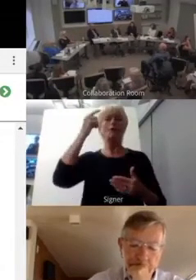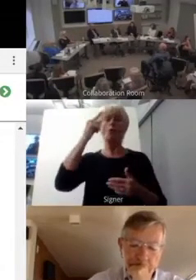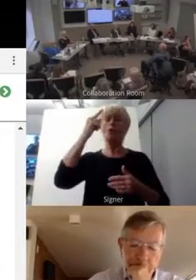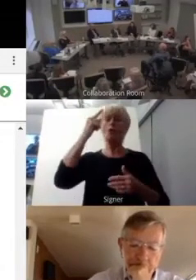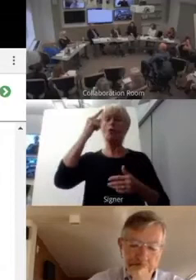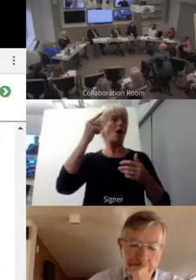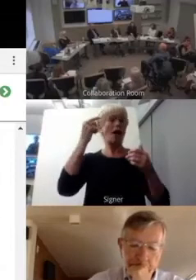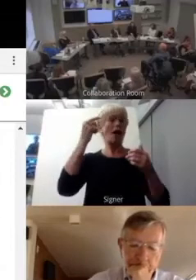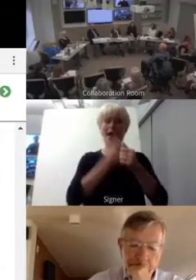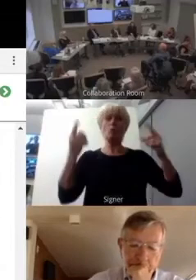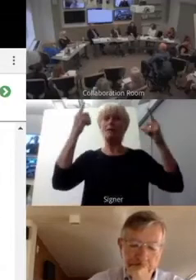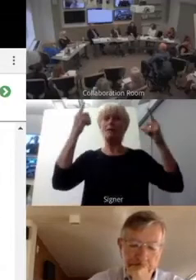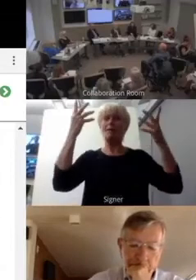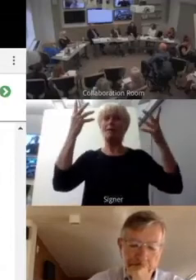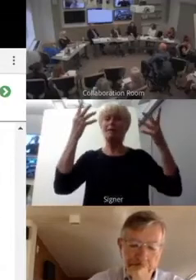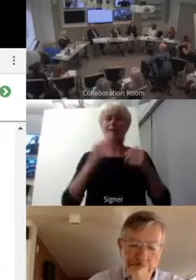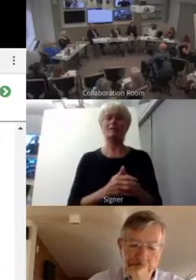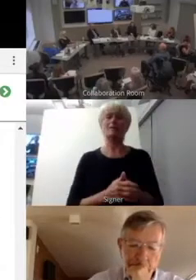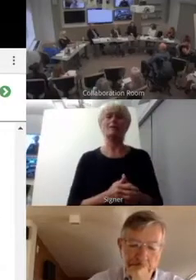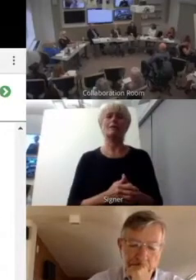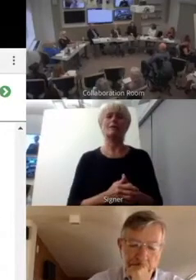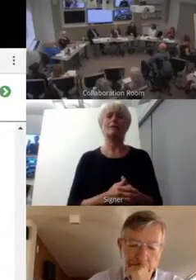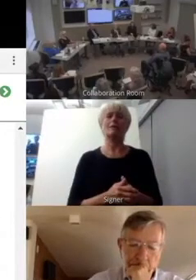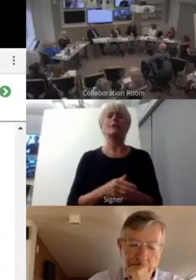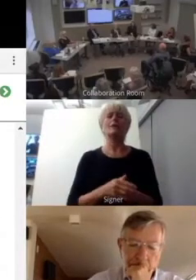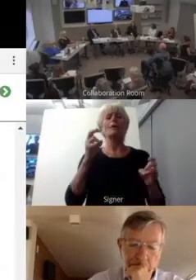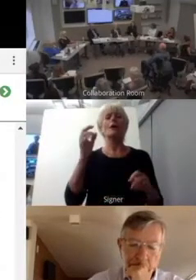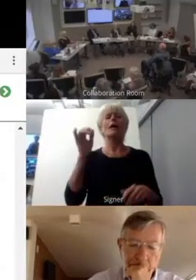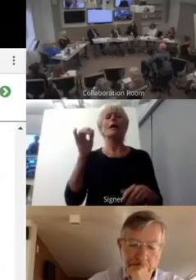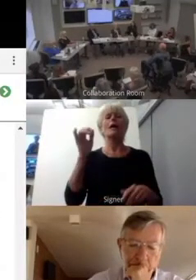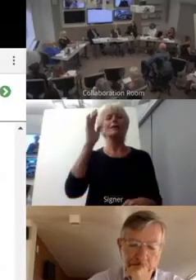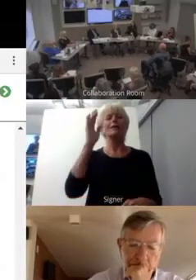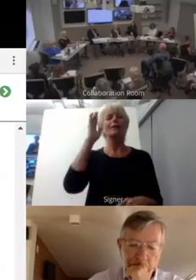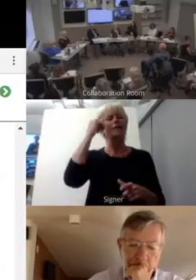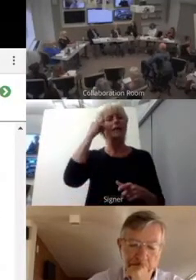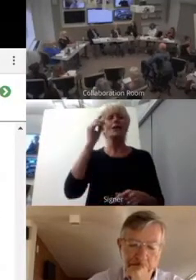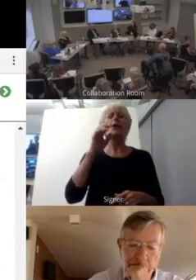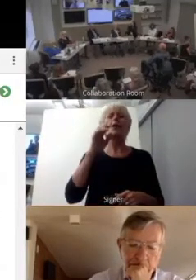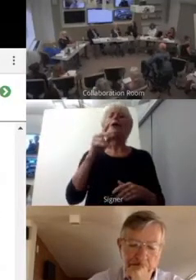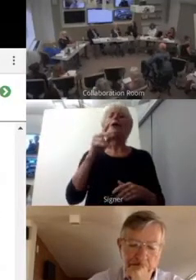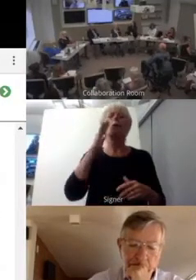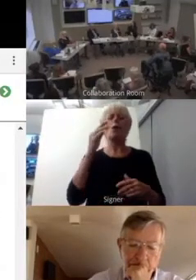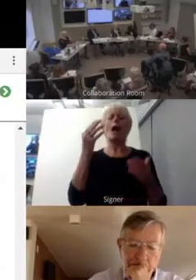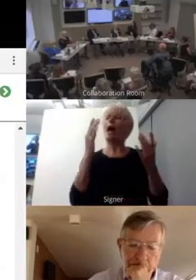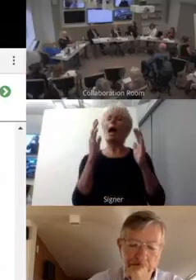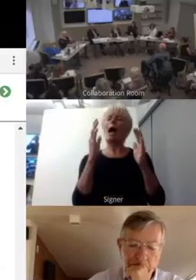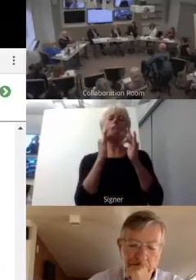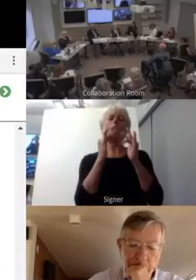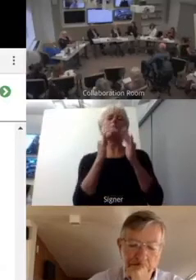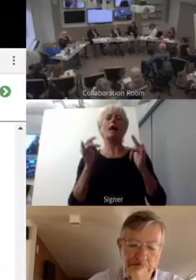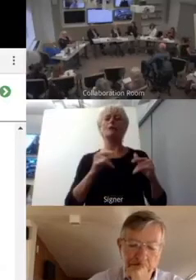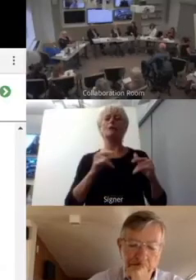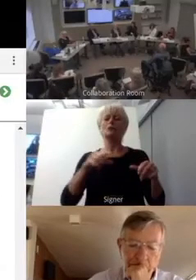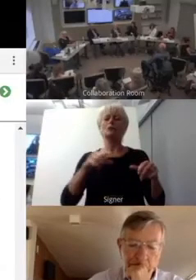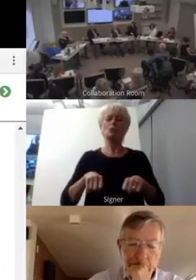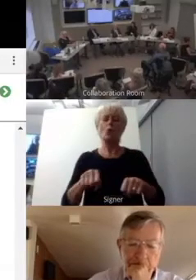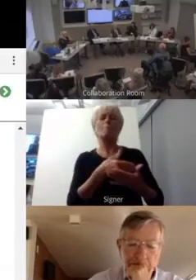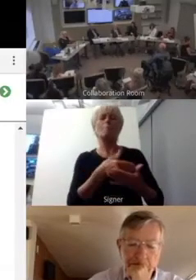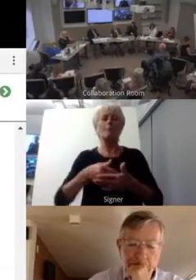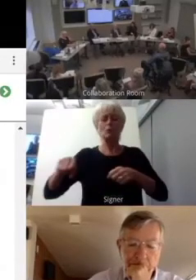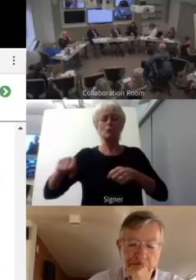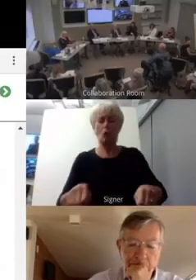cuts. You think about the fact that curb cuts assist mothers in strollers as well as people in wheelchairs.